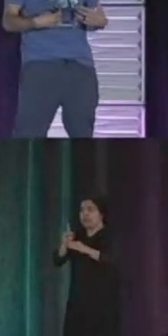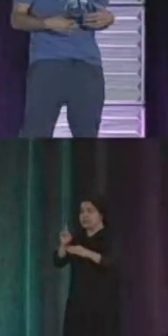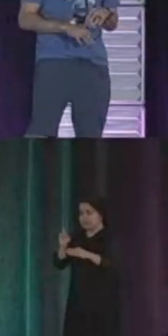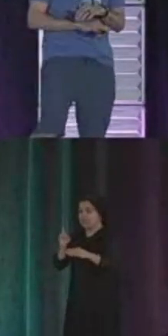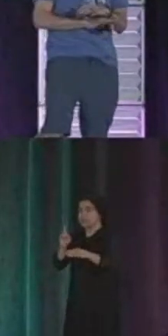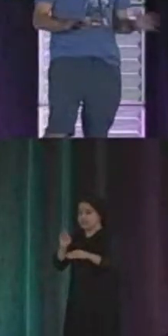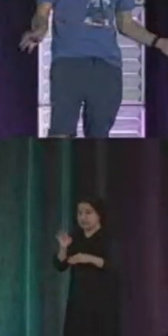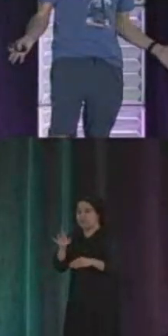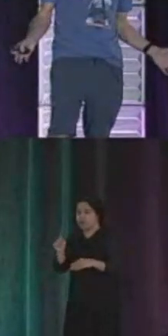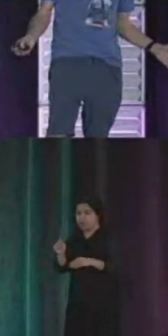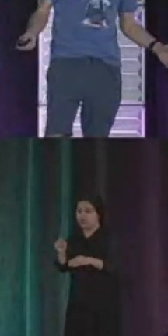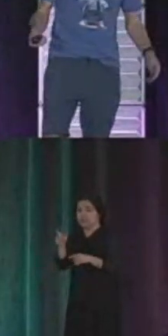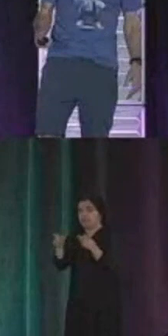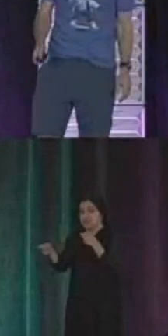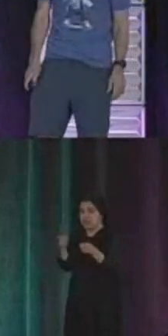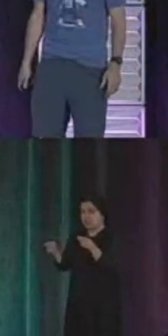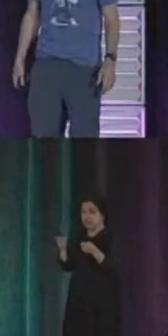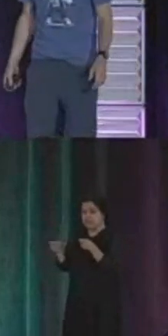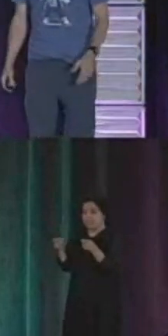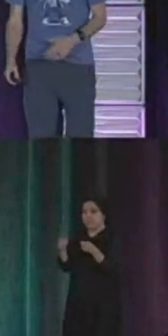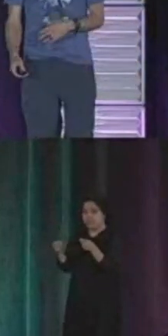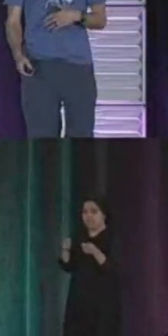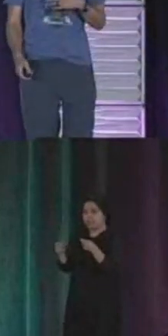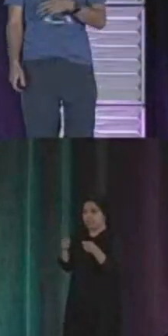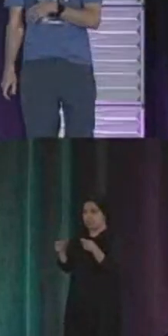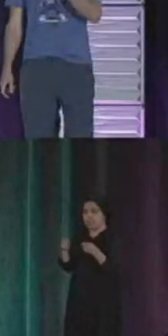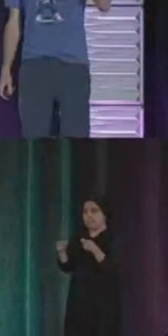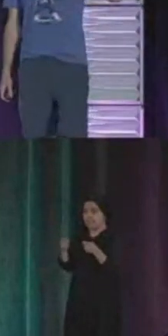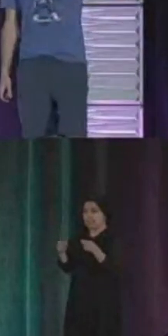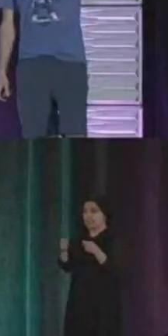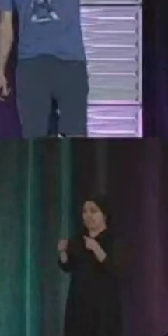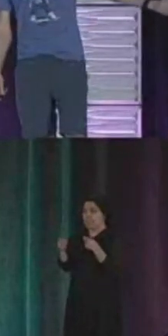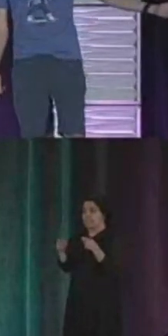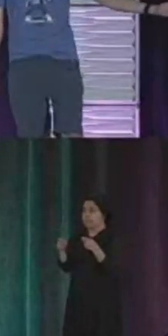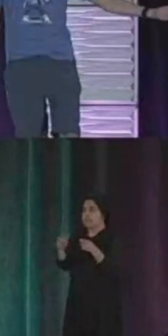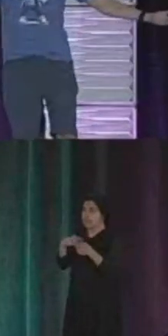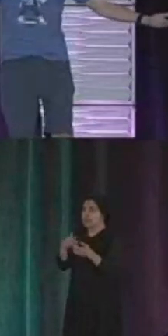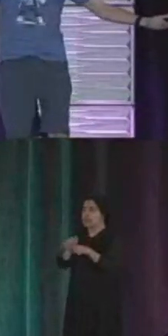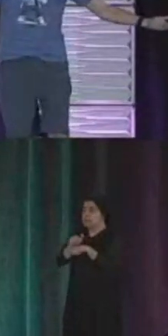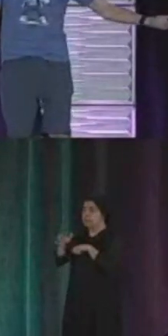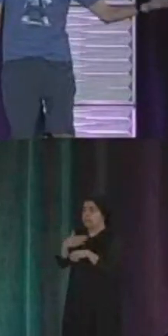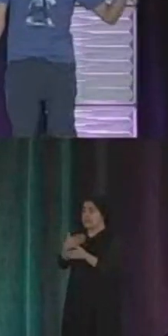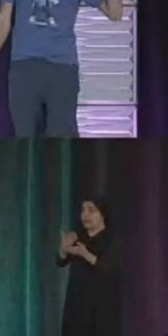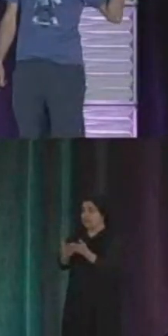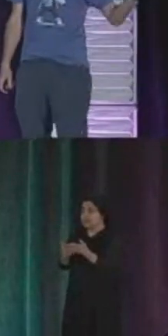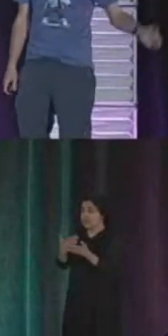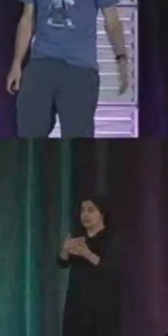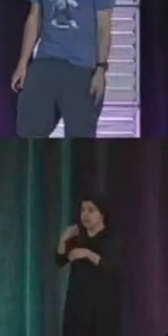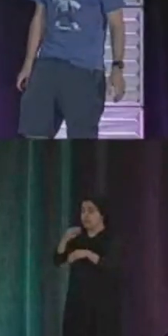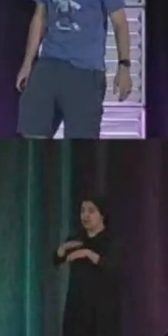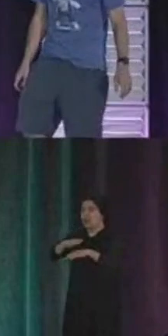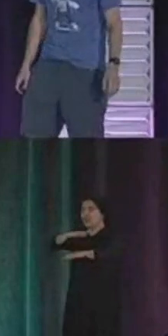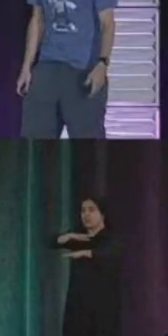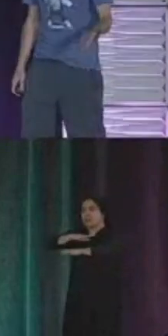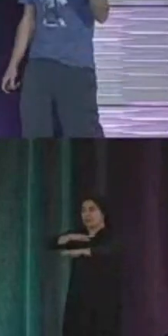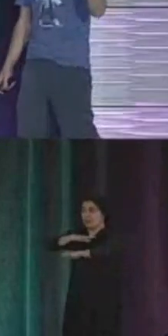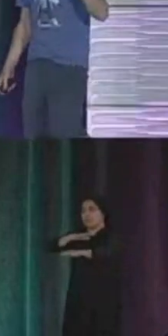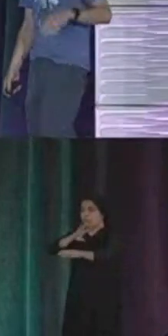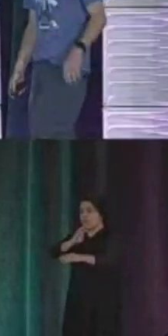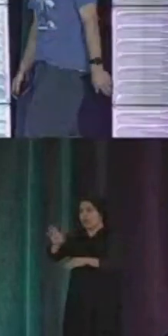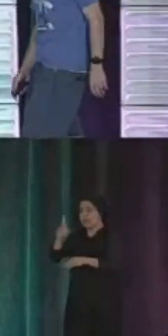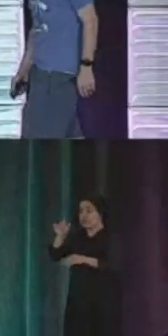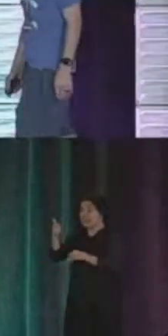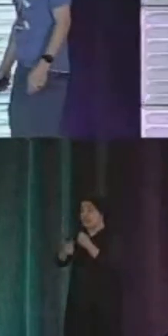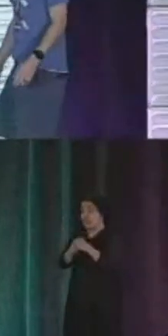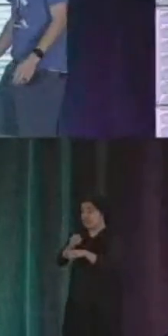start handling, and most of us do not. I submit as evidence my experience on the web for the last 10 years, and yours